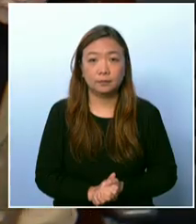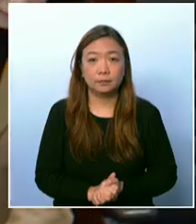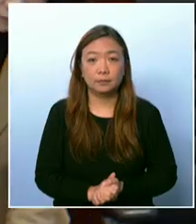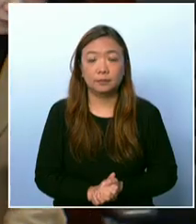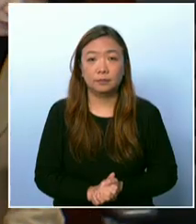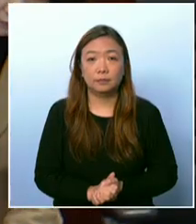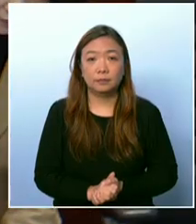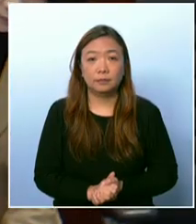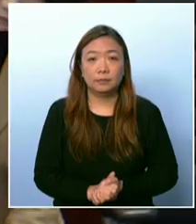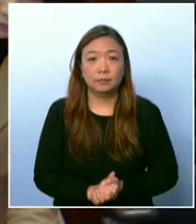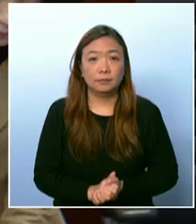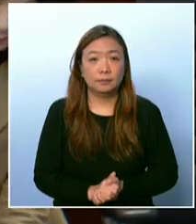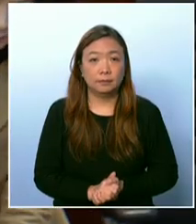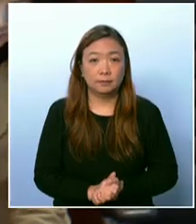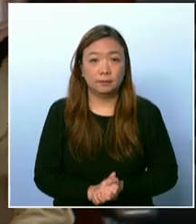box.